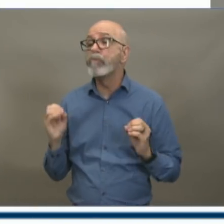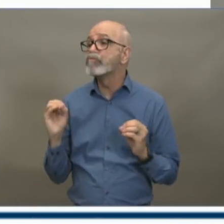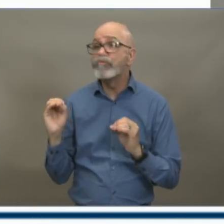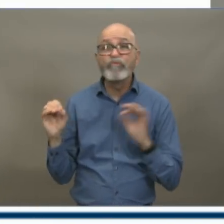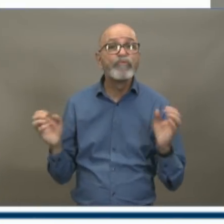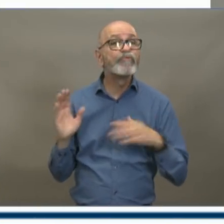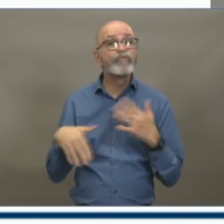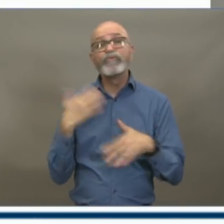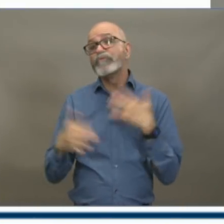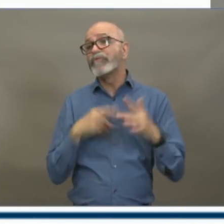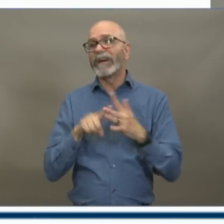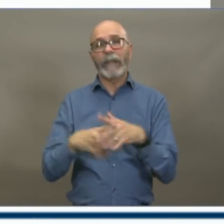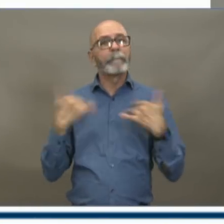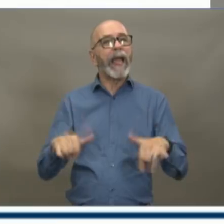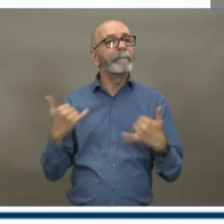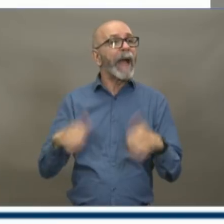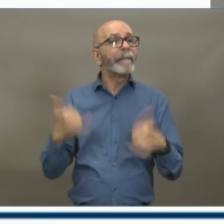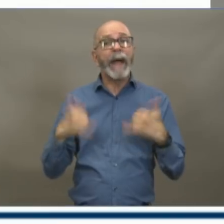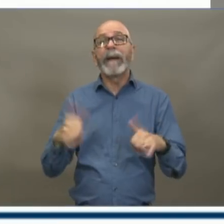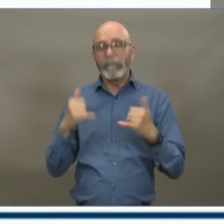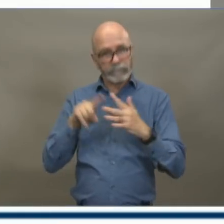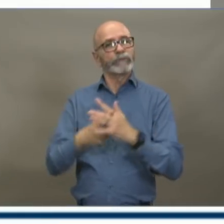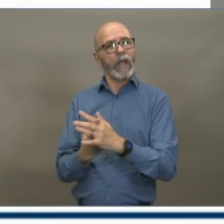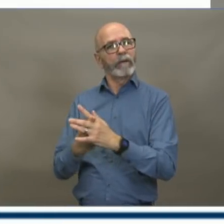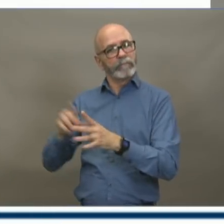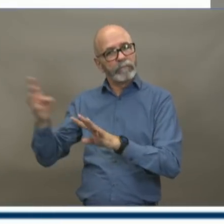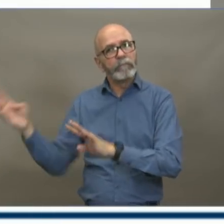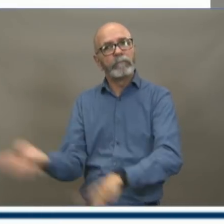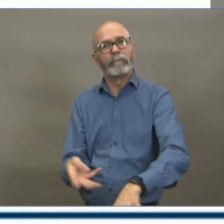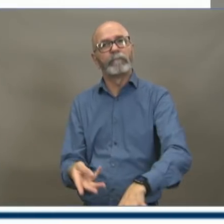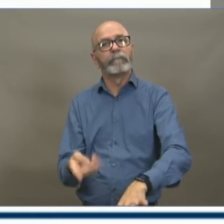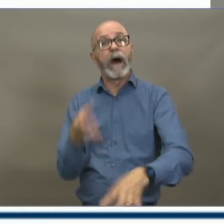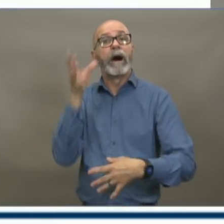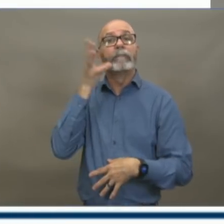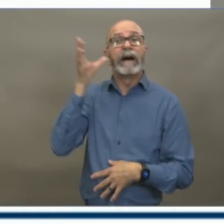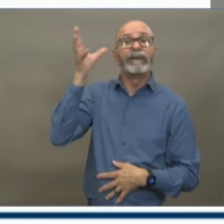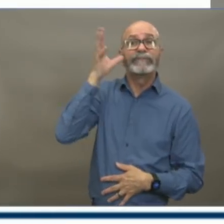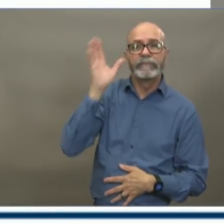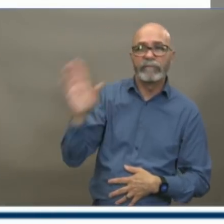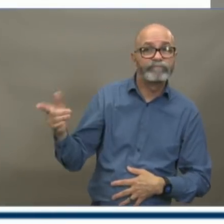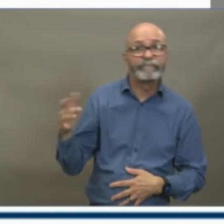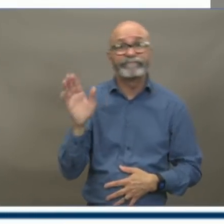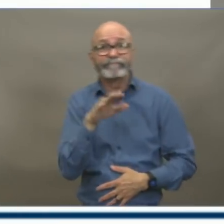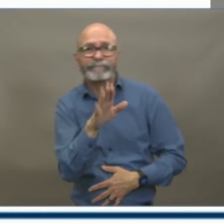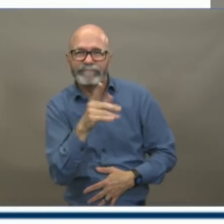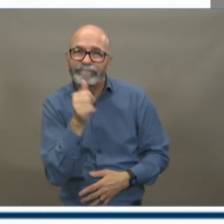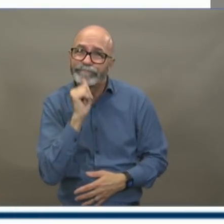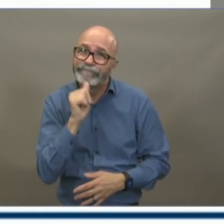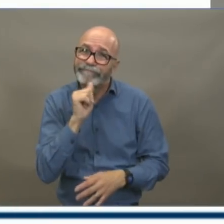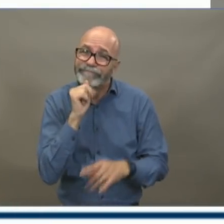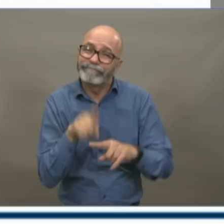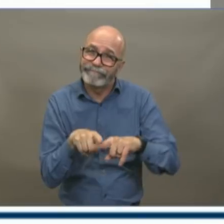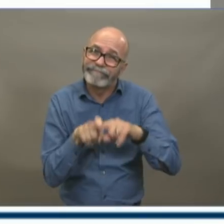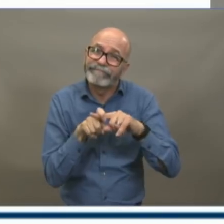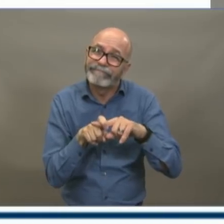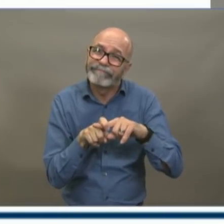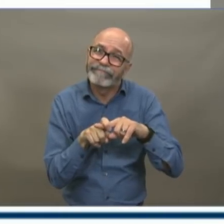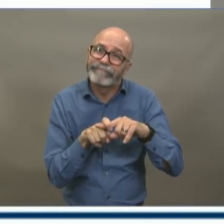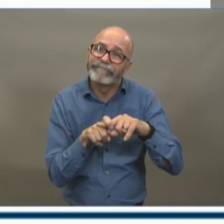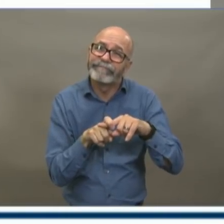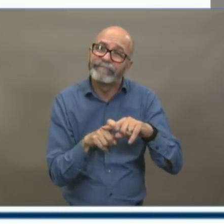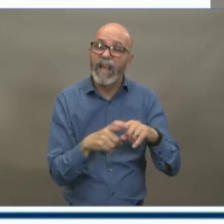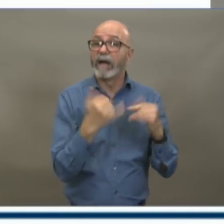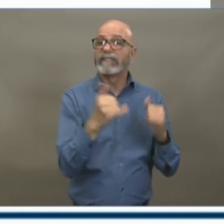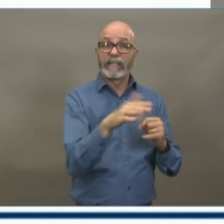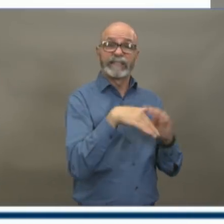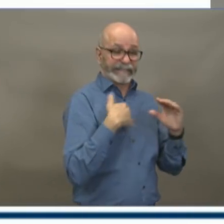asked the parents to be patient. Before I came here, I got an email from Soccer Nova Scotia, and they were on a national call. And